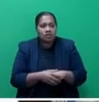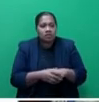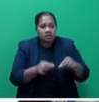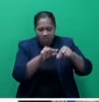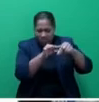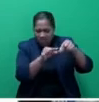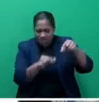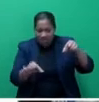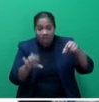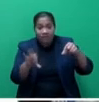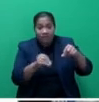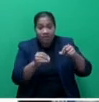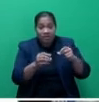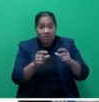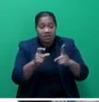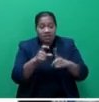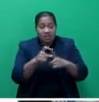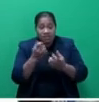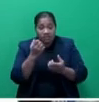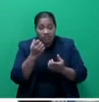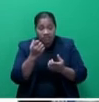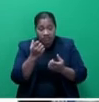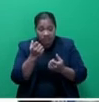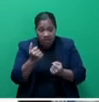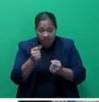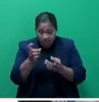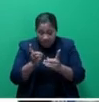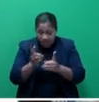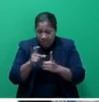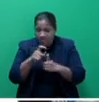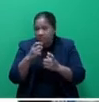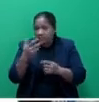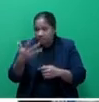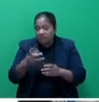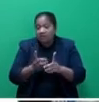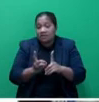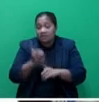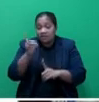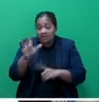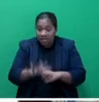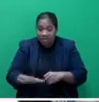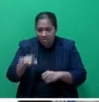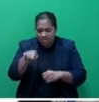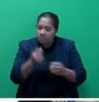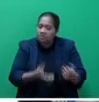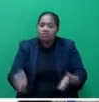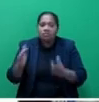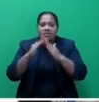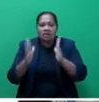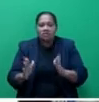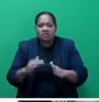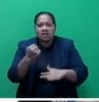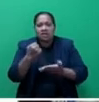Davulevu development area, and this was communicated to the Housing Authority. Mr. Speaker, sir,